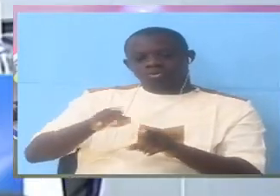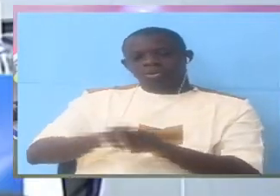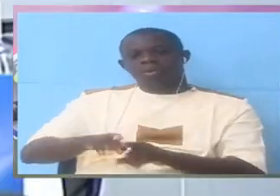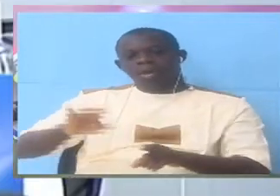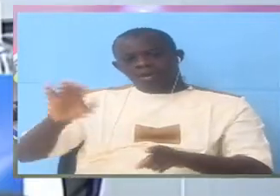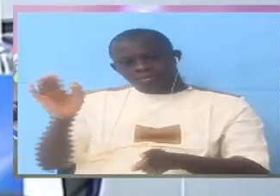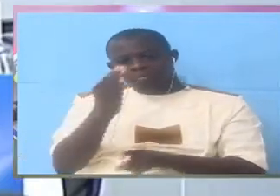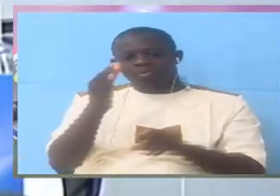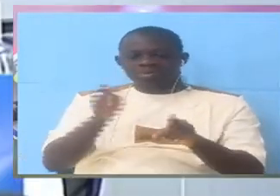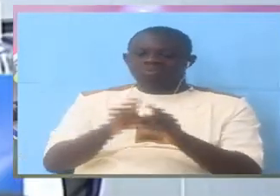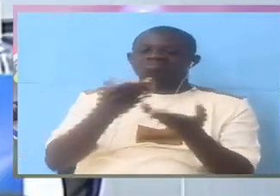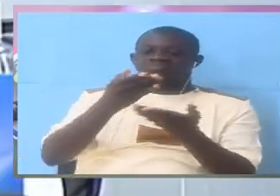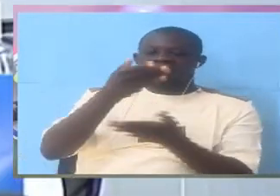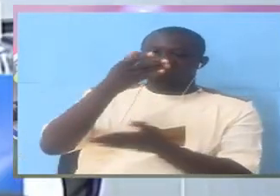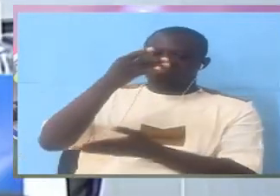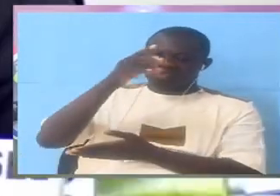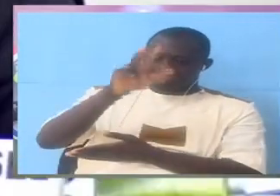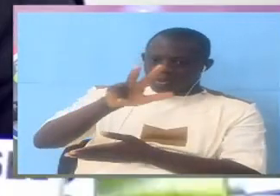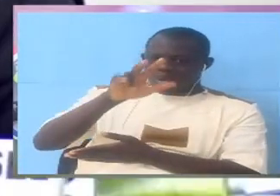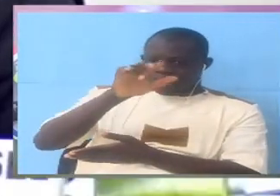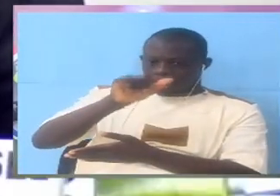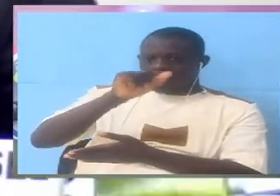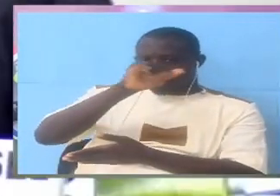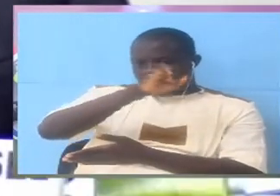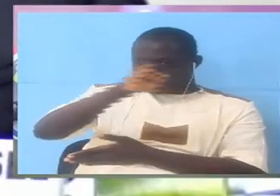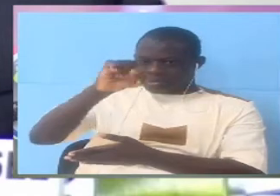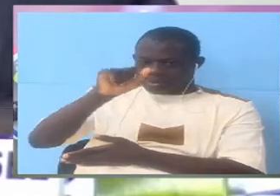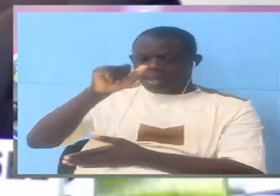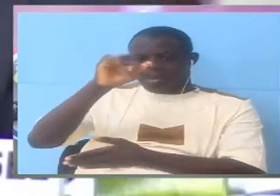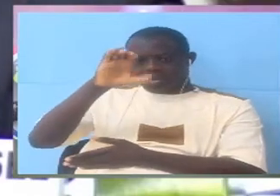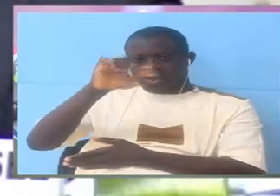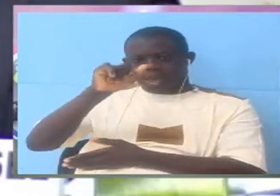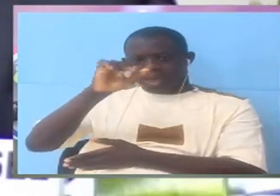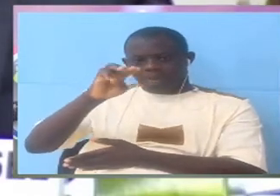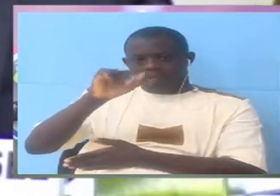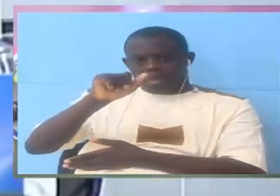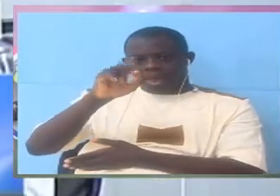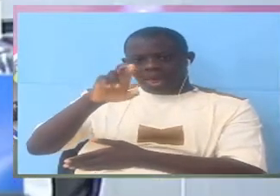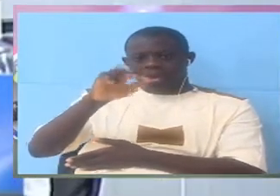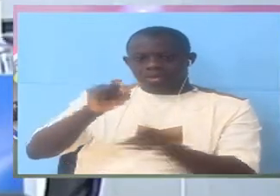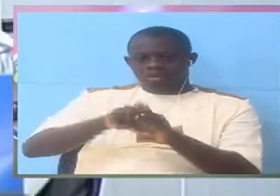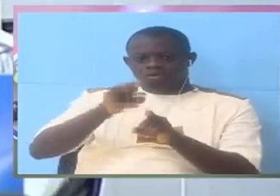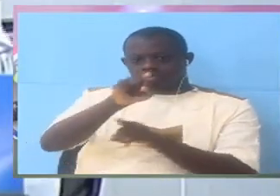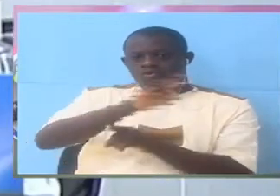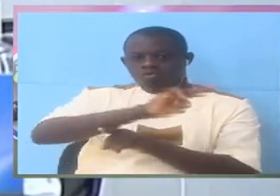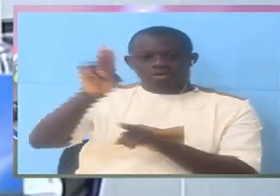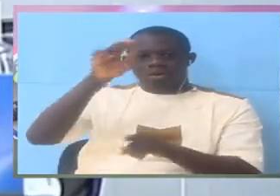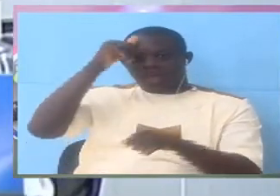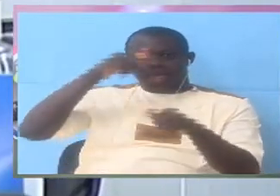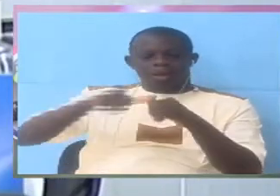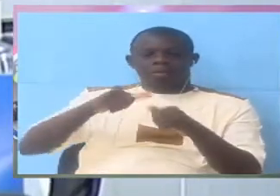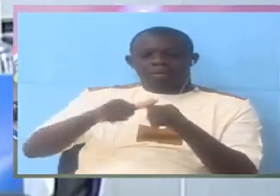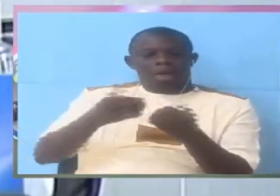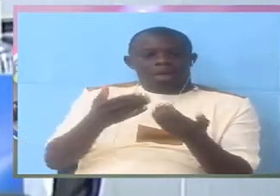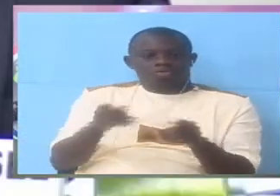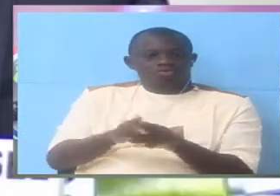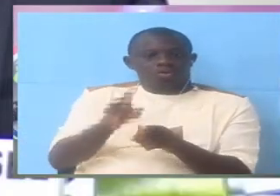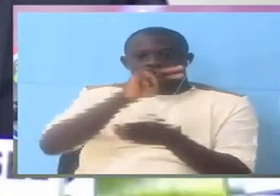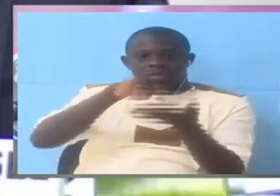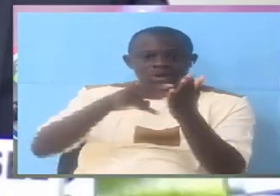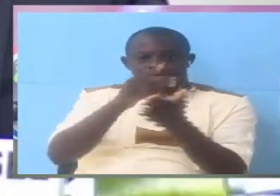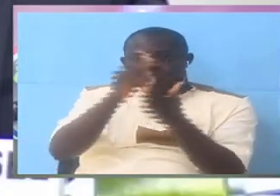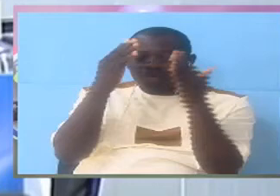You cannot remember now. So you're not even sure. Wallahi, I cannot. You are not even